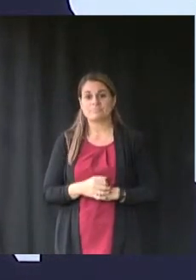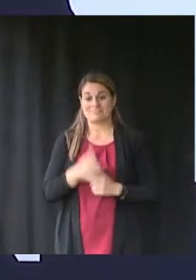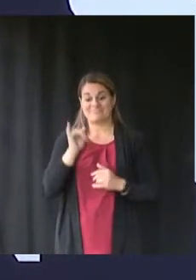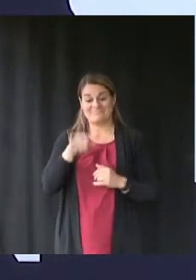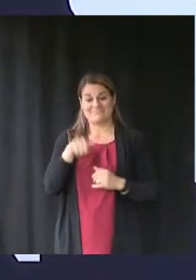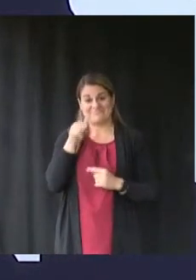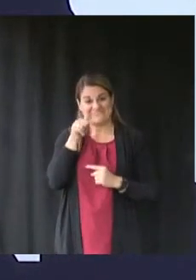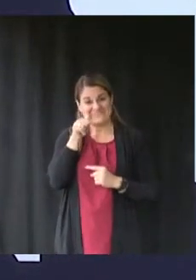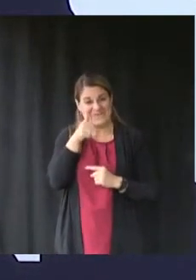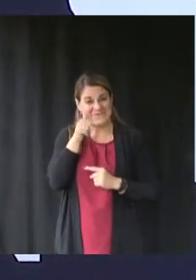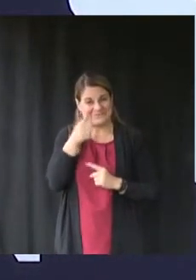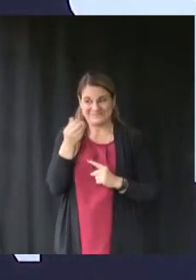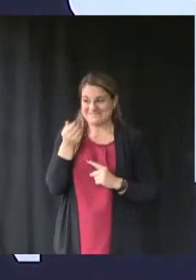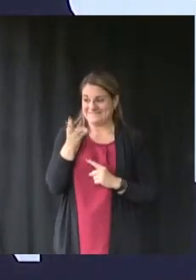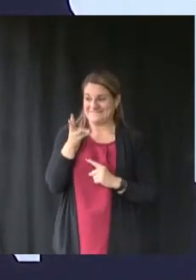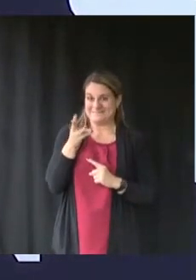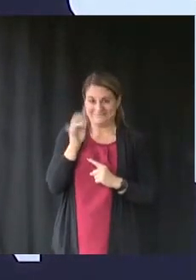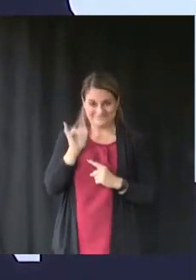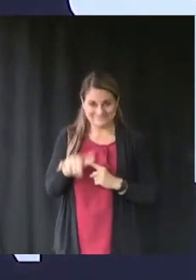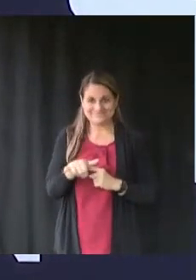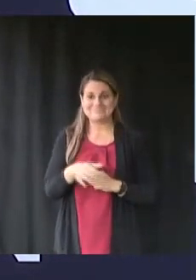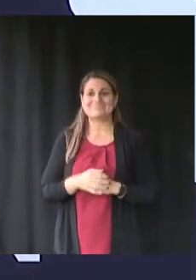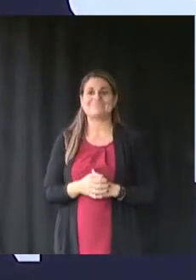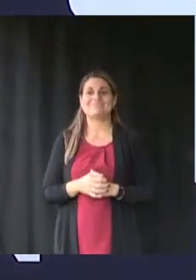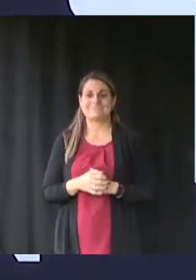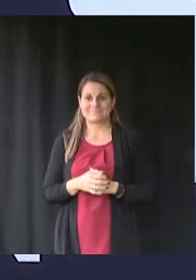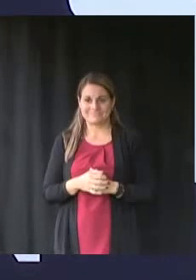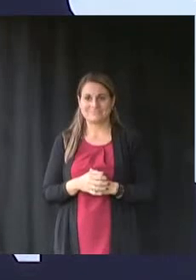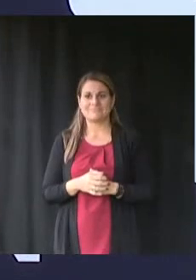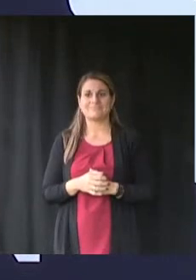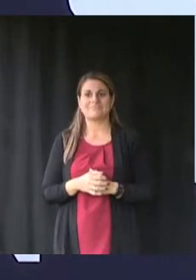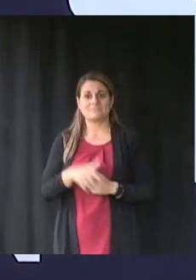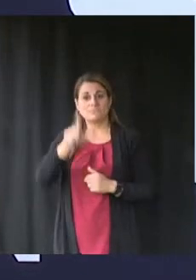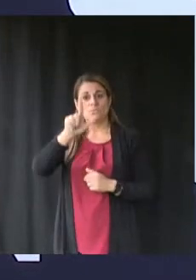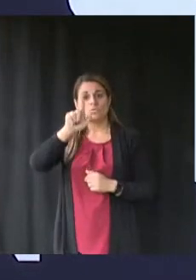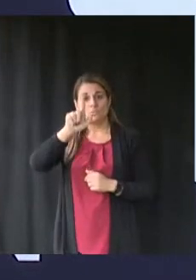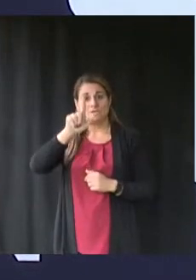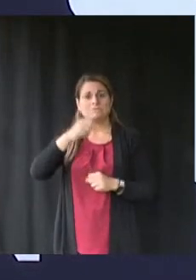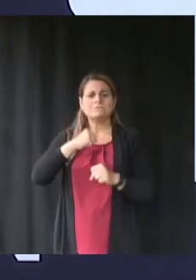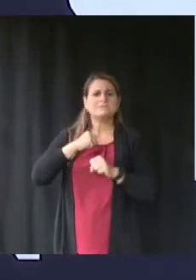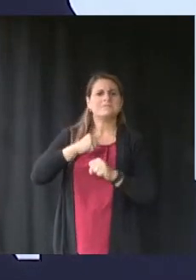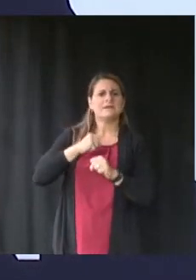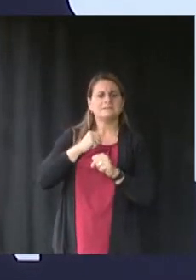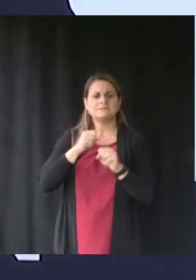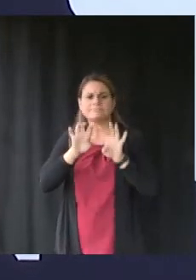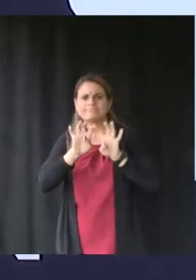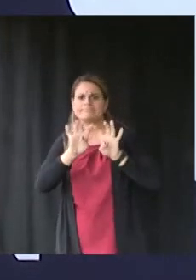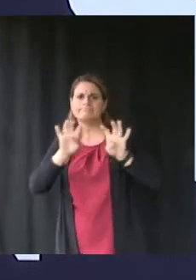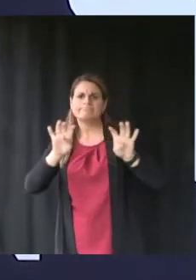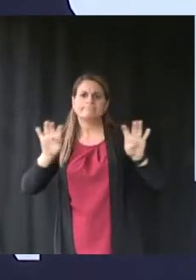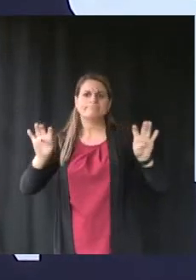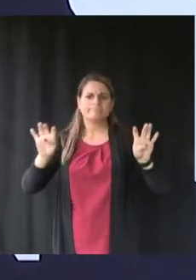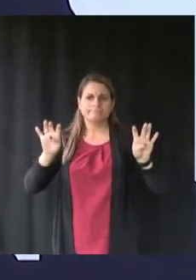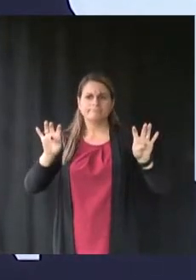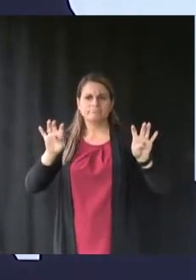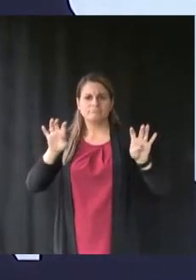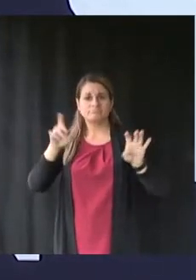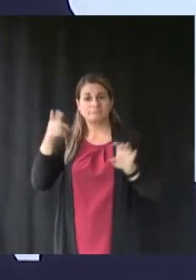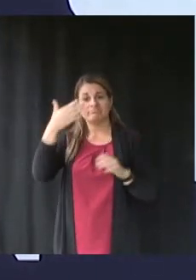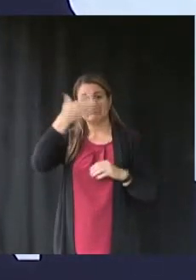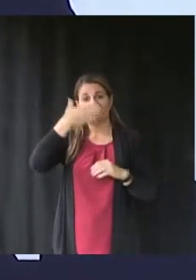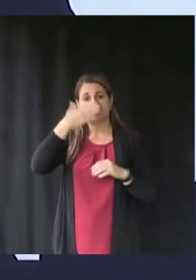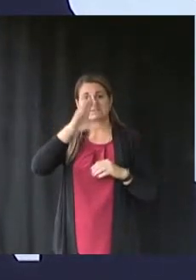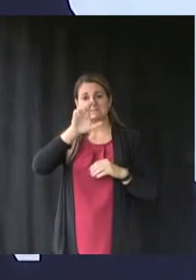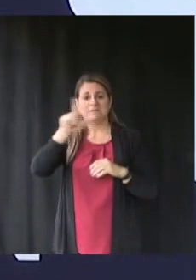21 defendants at the Nuremberg trial were waiting in their cells 75 years ago today on the eve of receiving the sentences that the